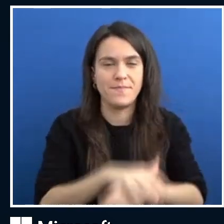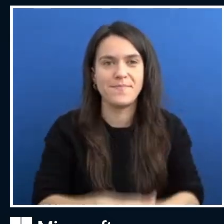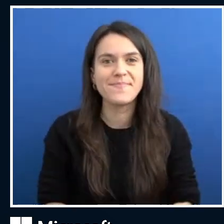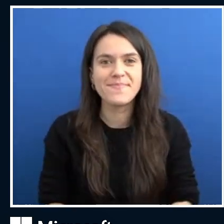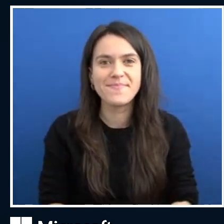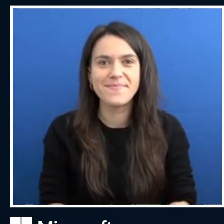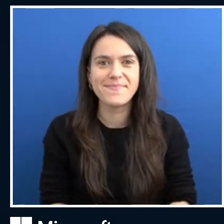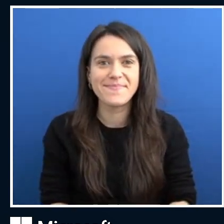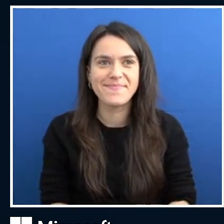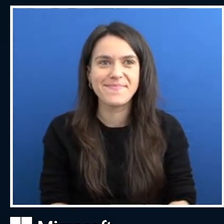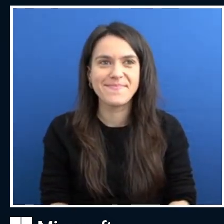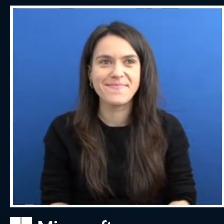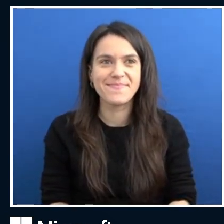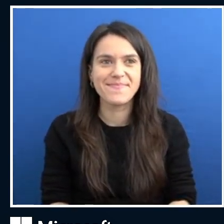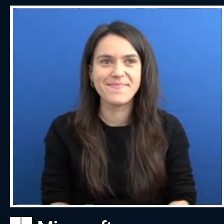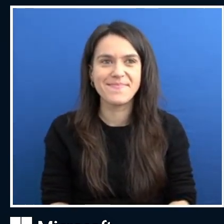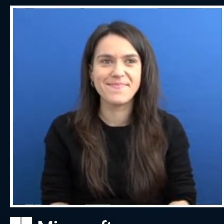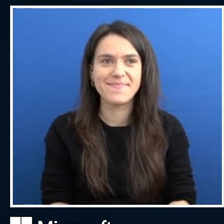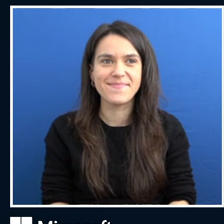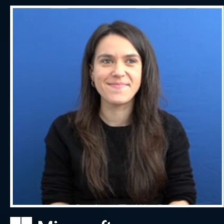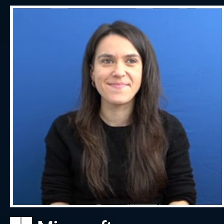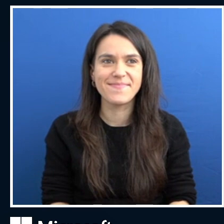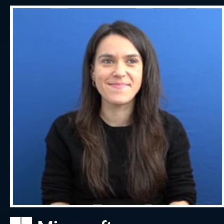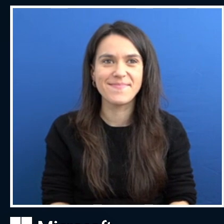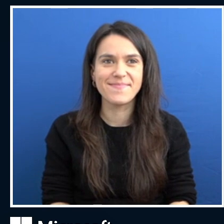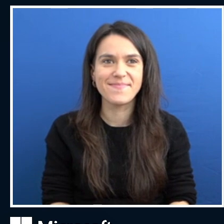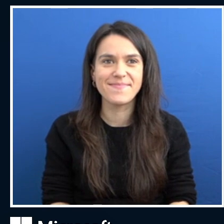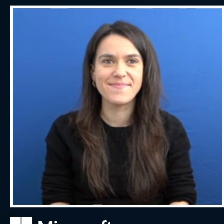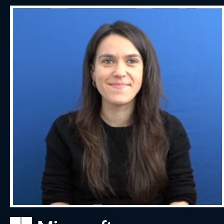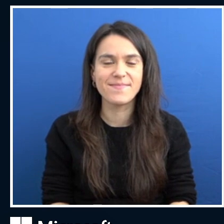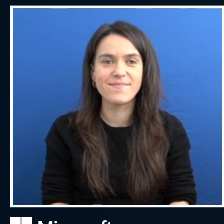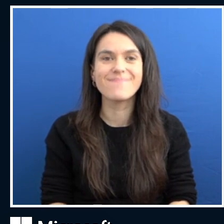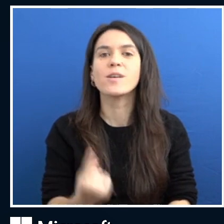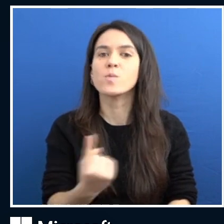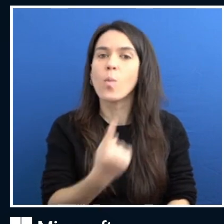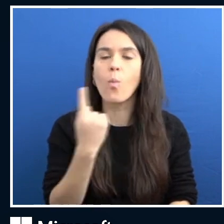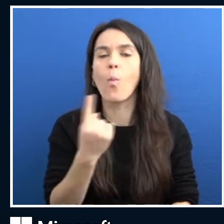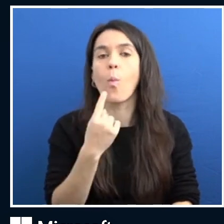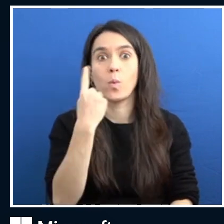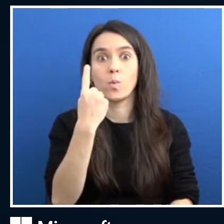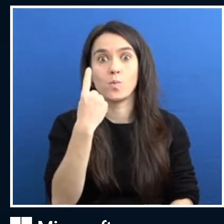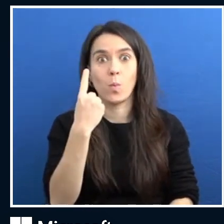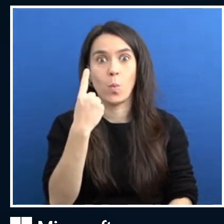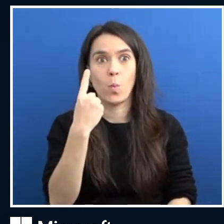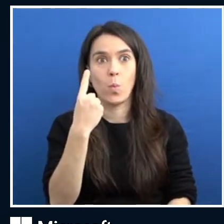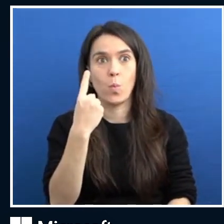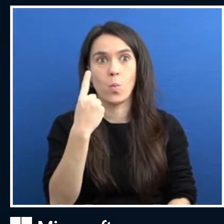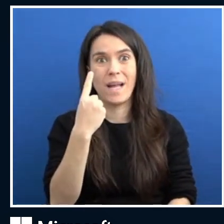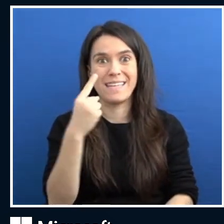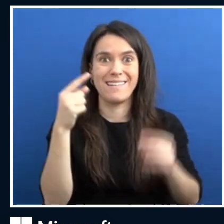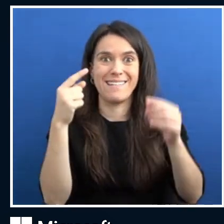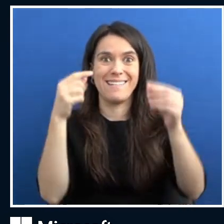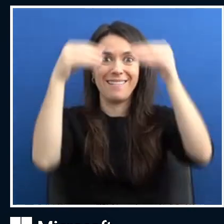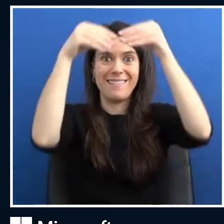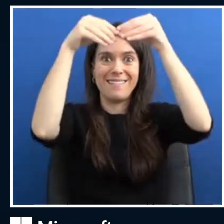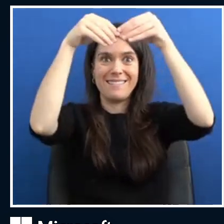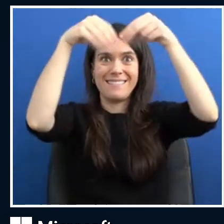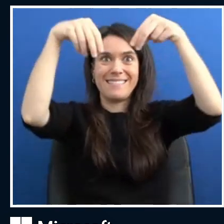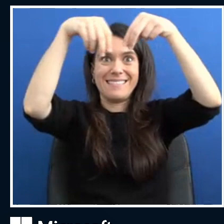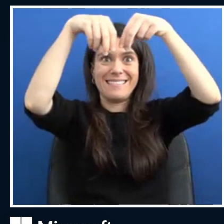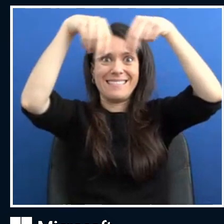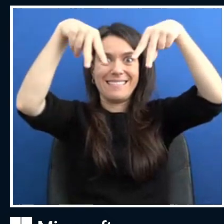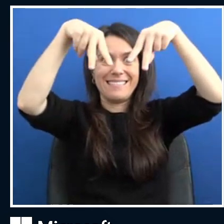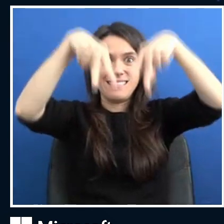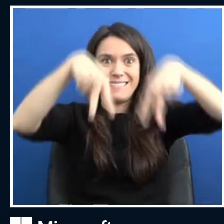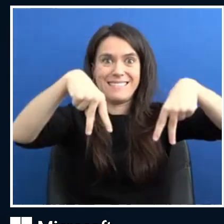at every decision tree, you get one specific data point. Then you look at all of these decision trees and come up and find